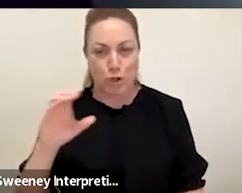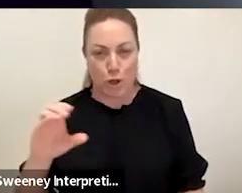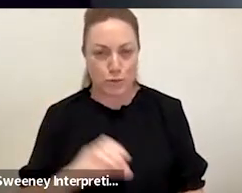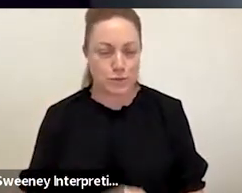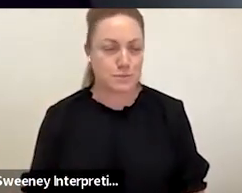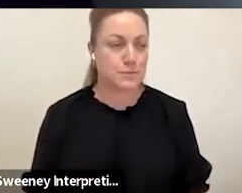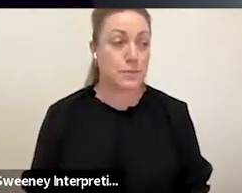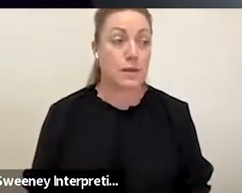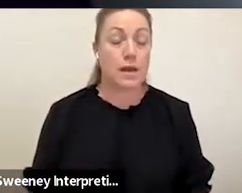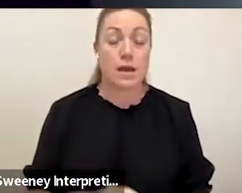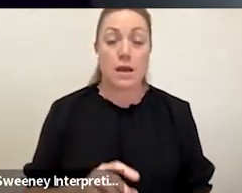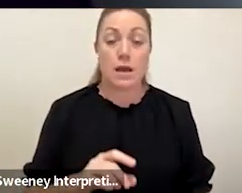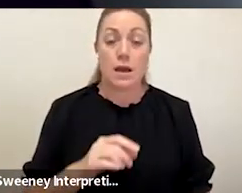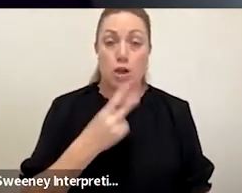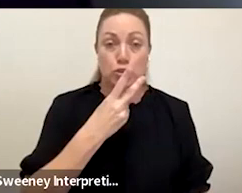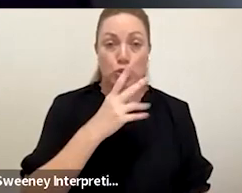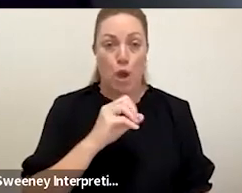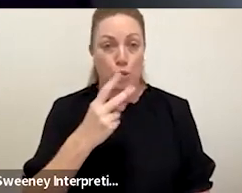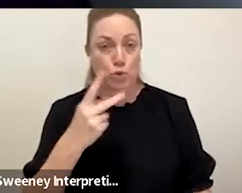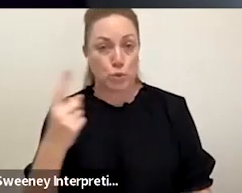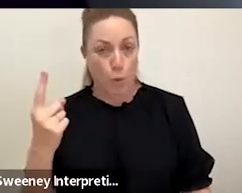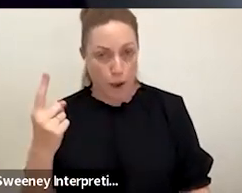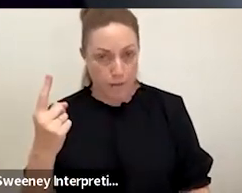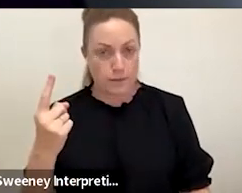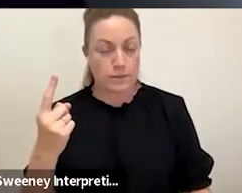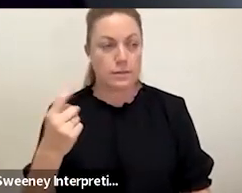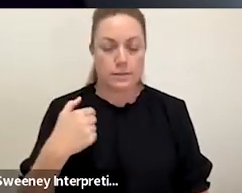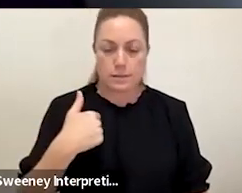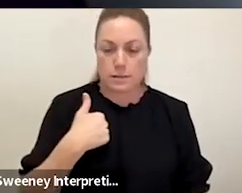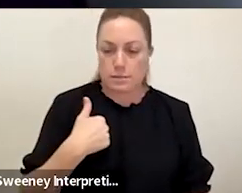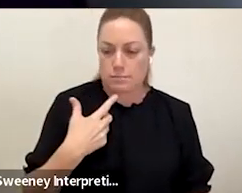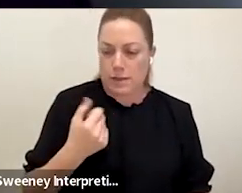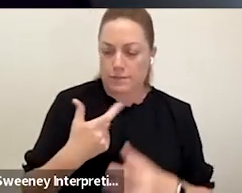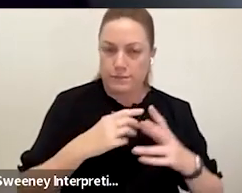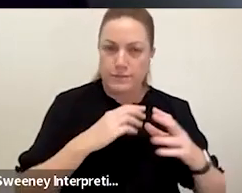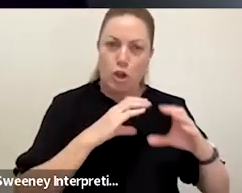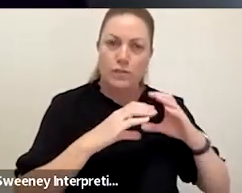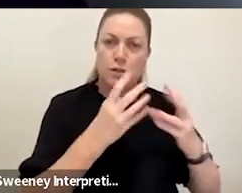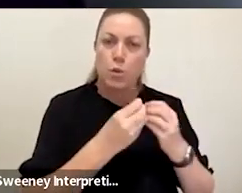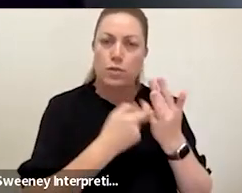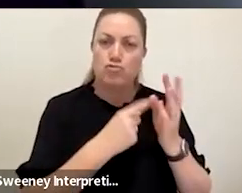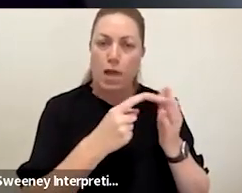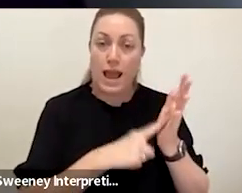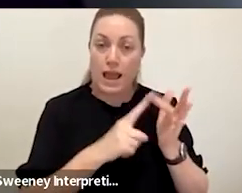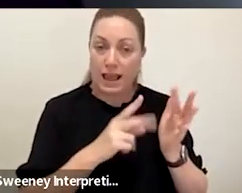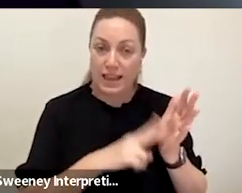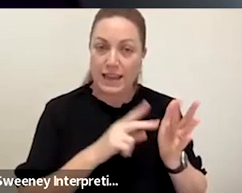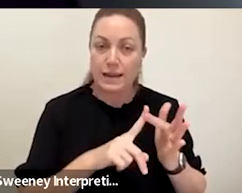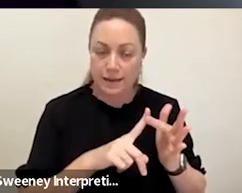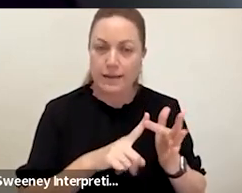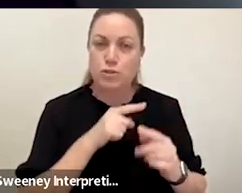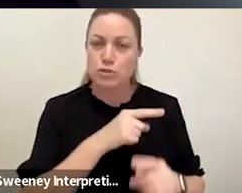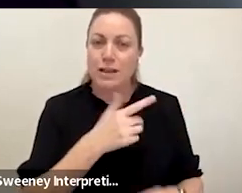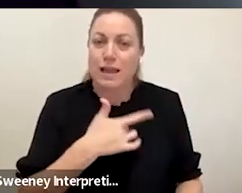in 2021, I was having conversations with Raylene Bock, who's a person with lived experience